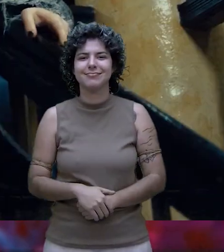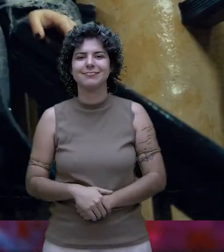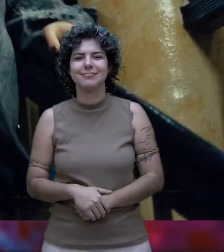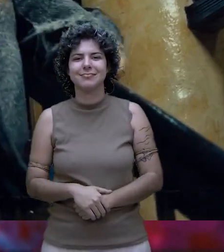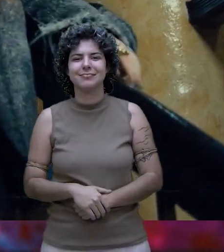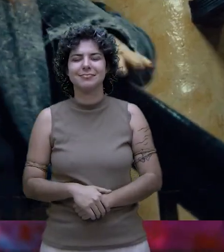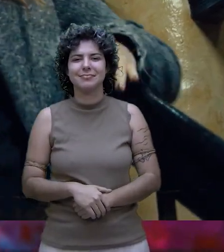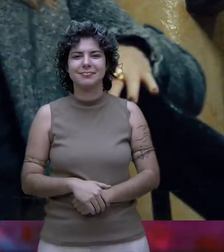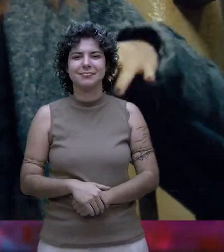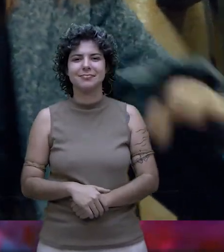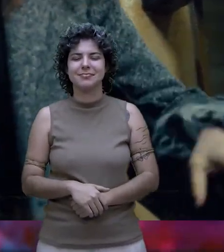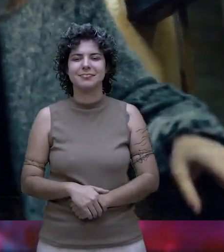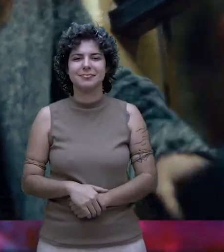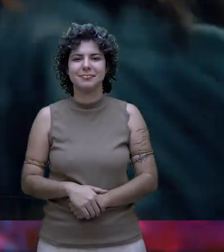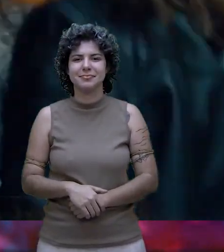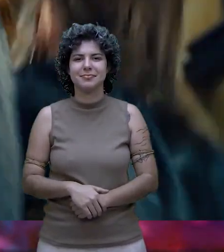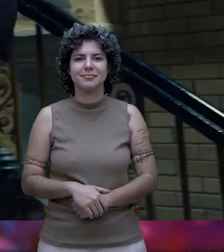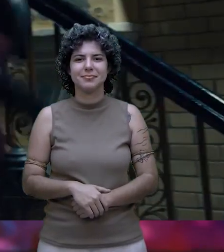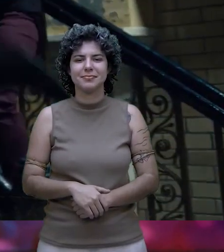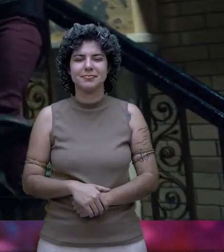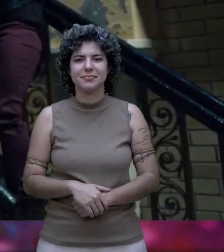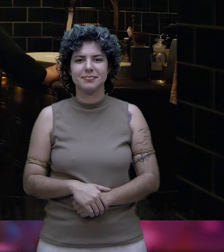stairs!